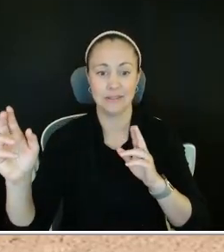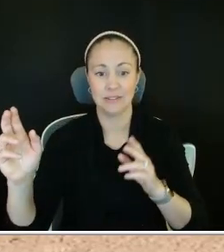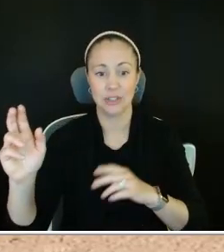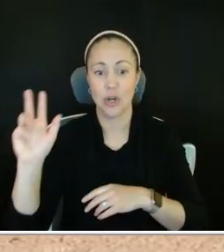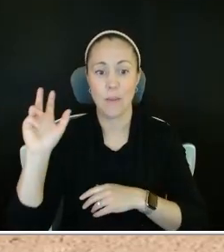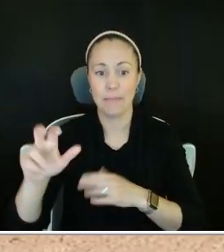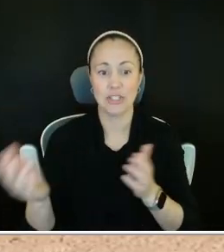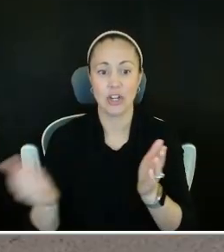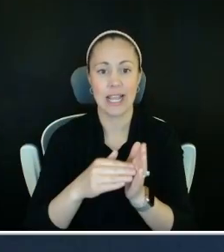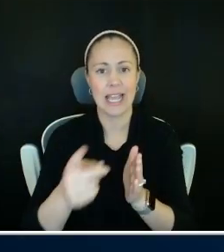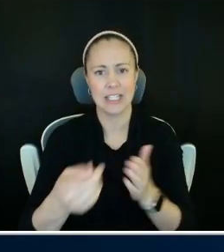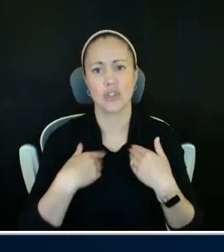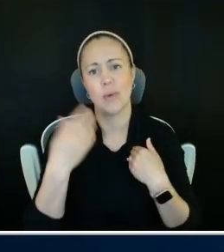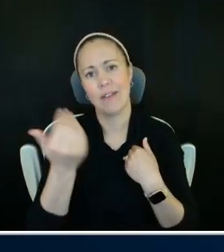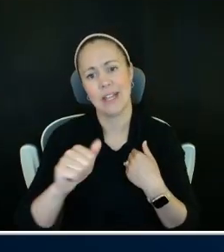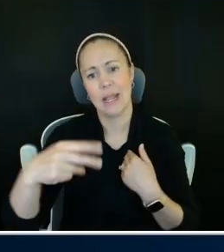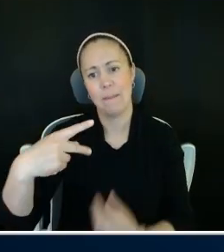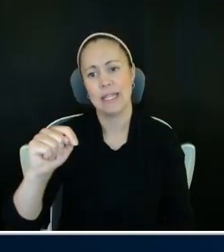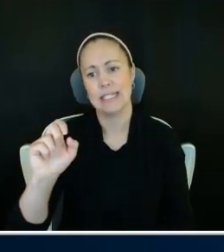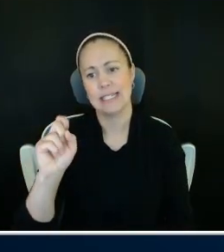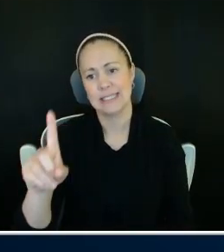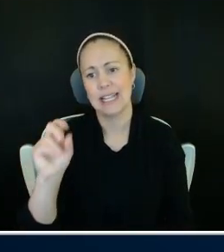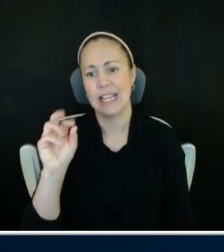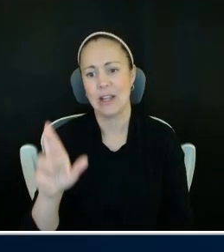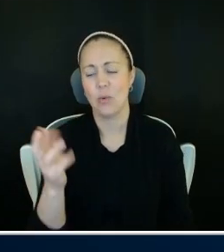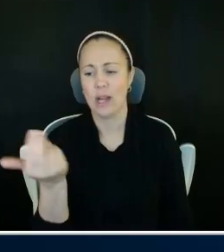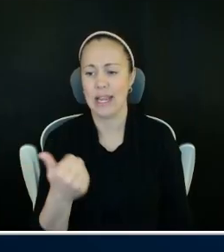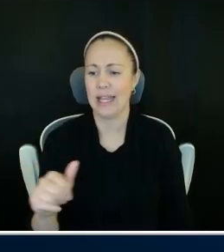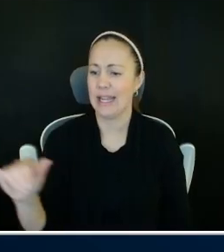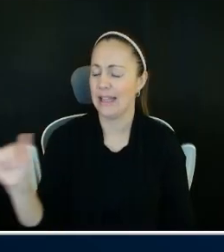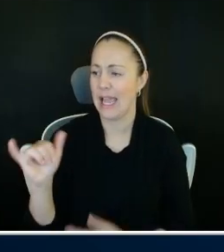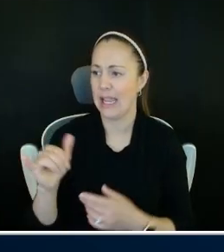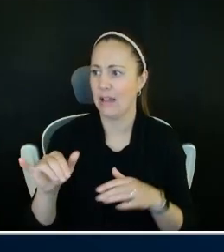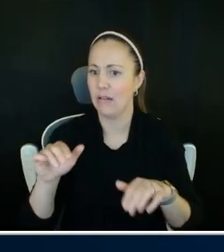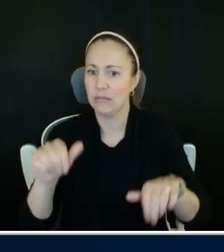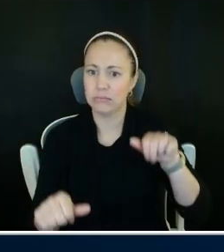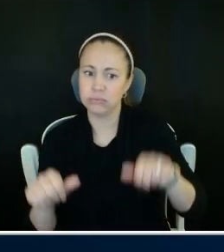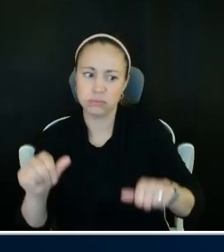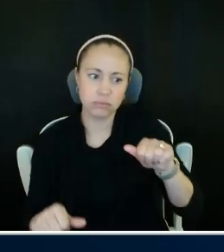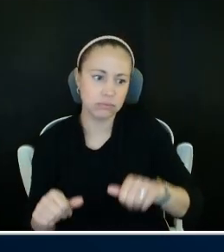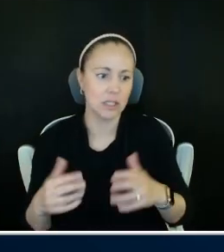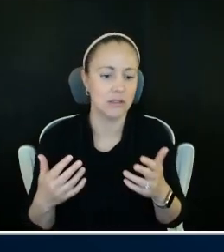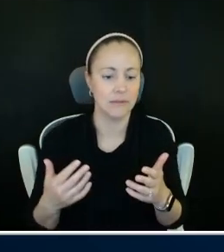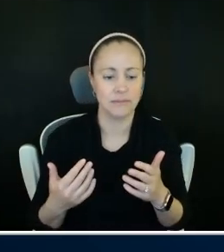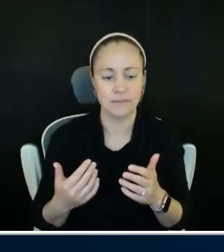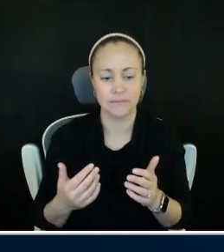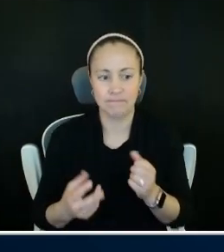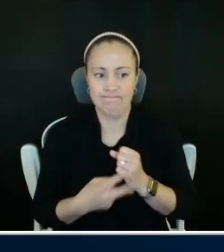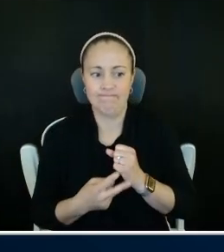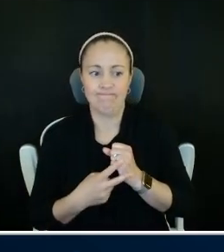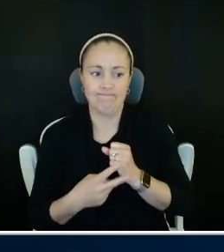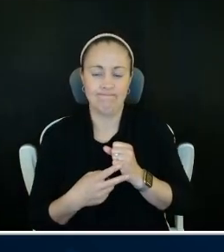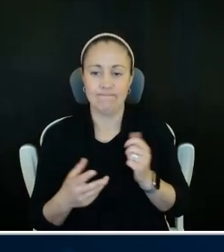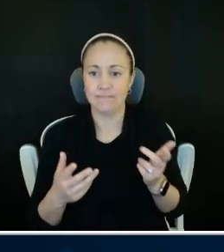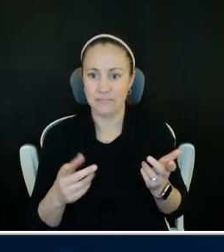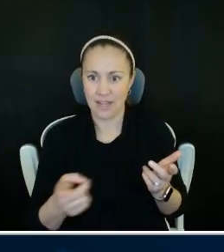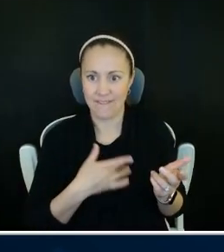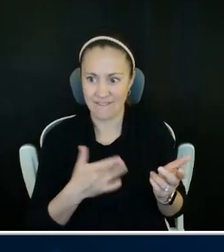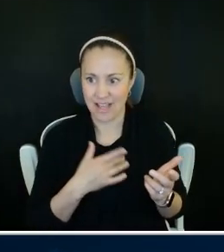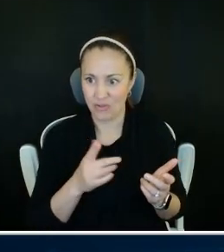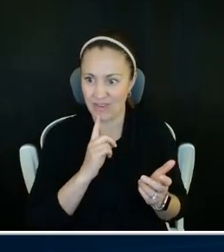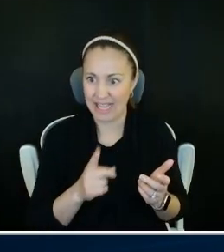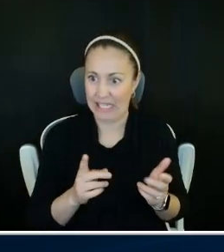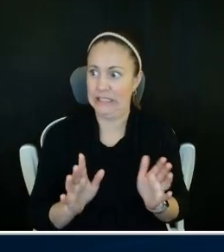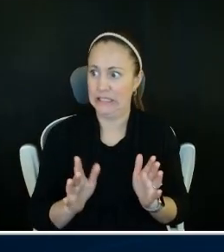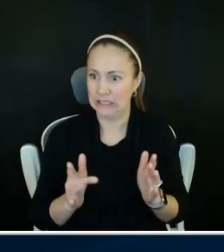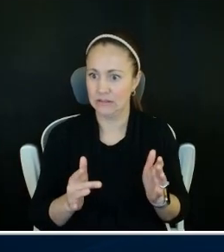PTSD or reservations, like you were holding back because you were treating yourself a little more fragile than you needed to be, if that makes any